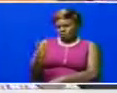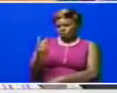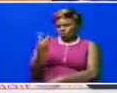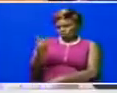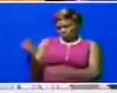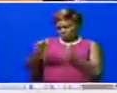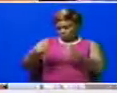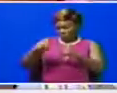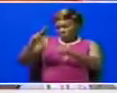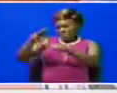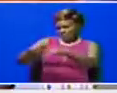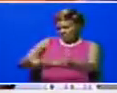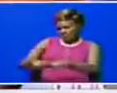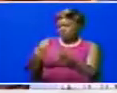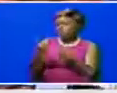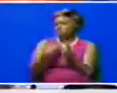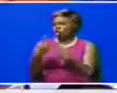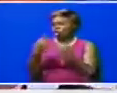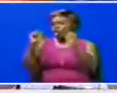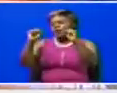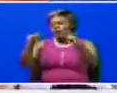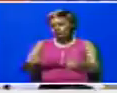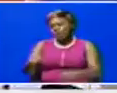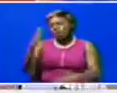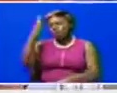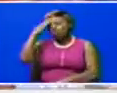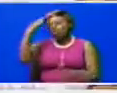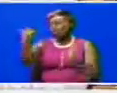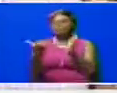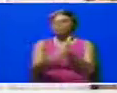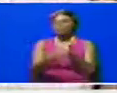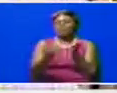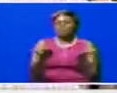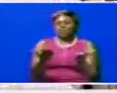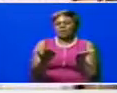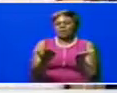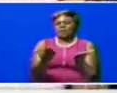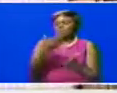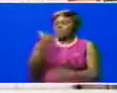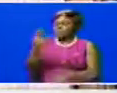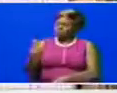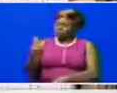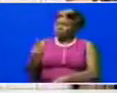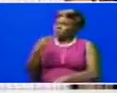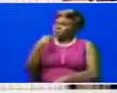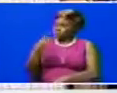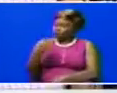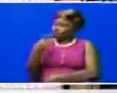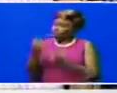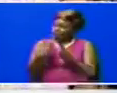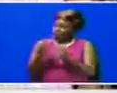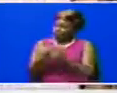people who can sit together, alafu waongee, alafu wajue nini yenye inafanyika. Itabidi Uhuru, si alisema ataongea na